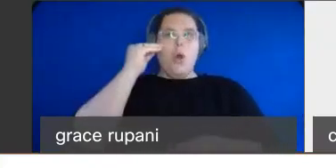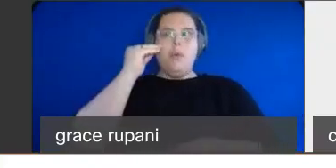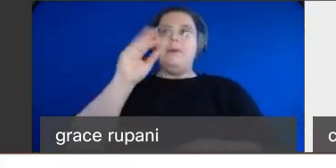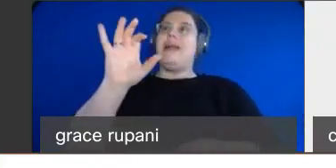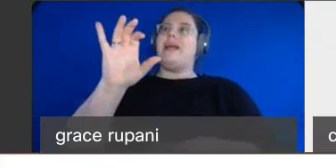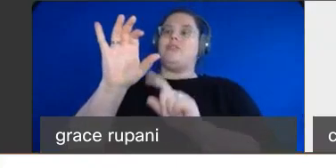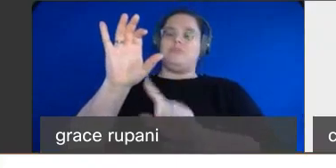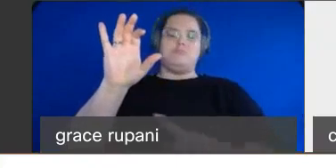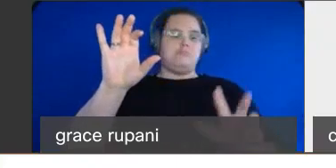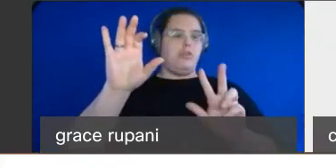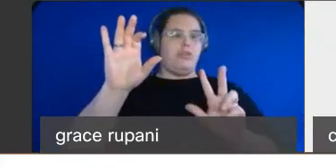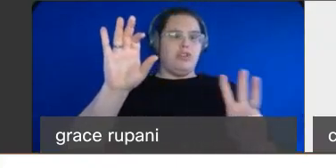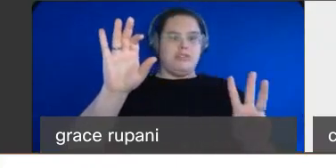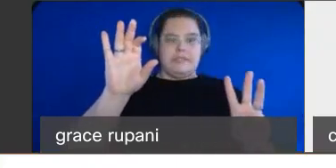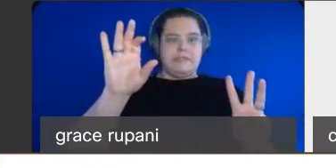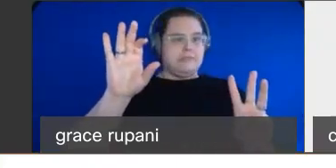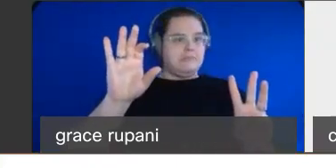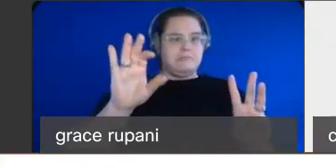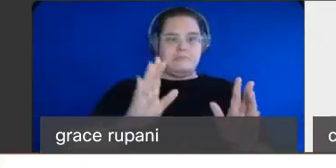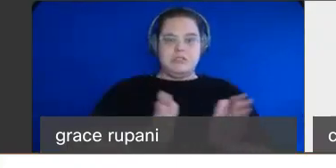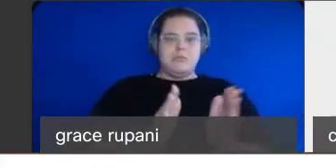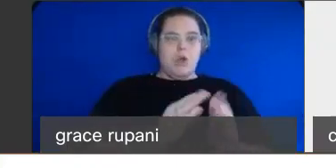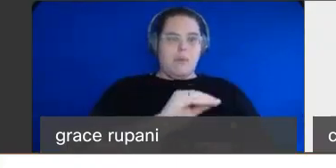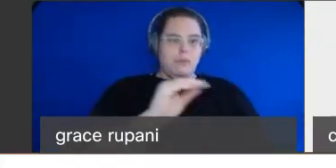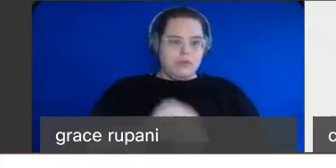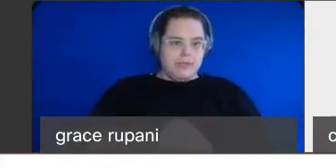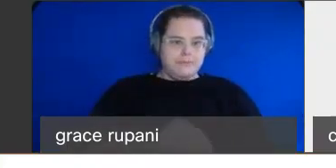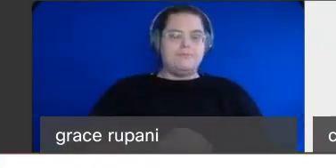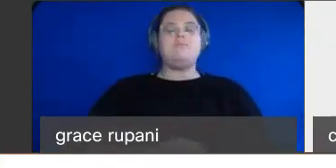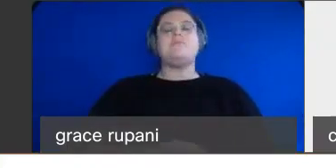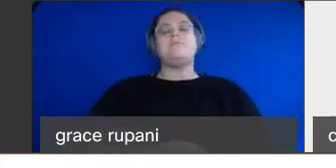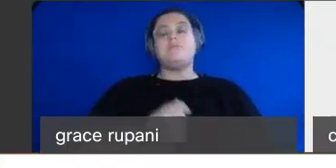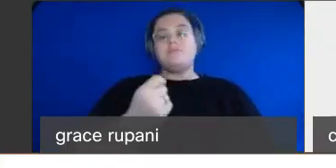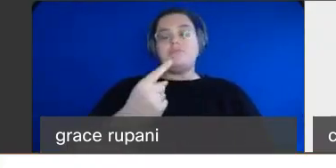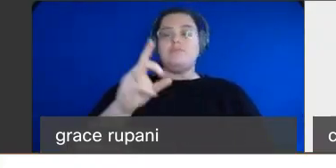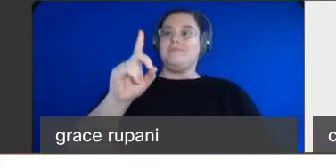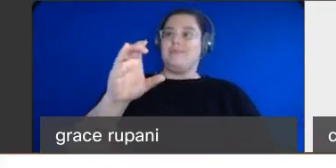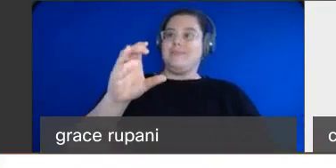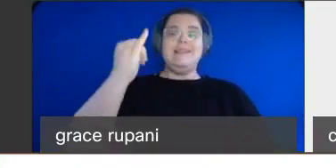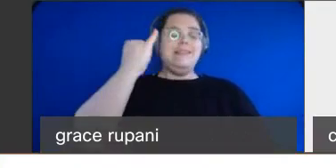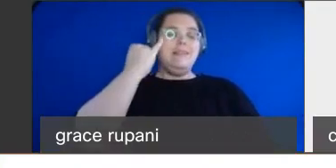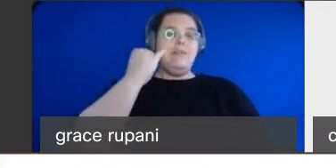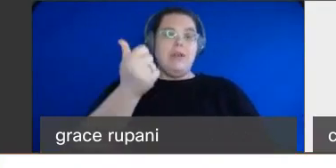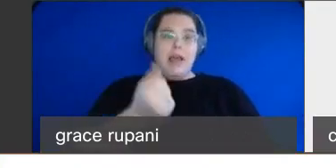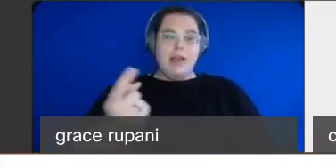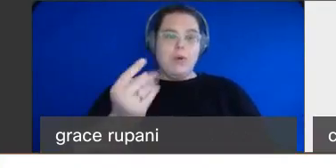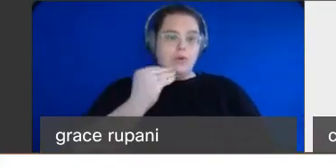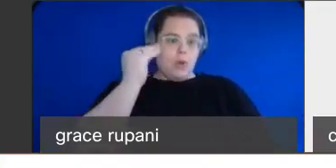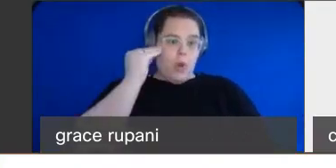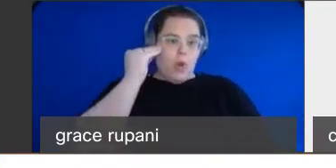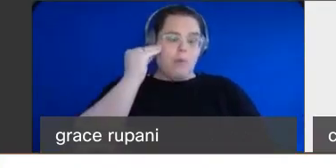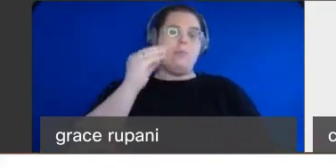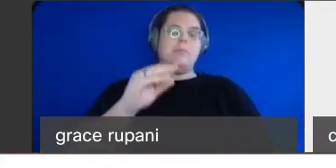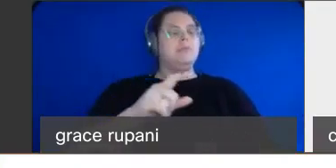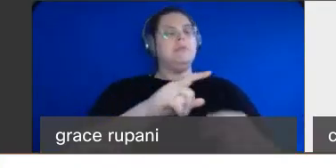results from the city of anyone who is at home gets Medicaid. So,